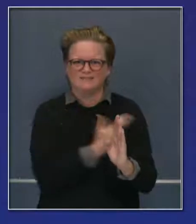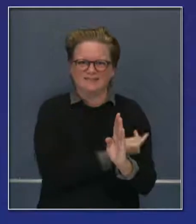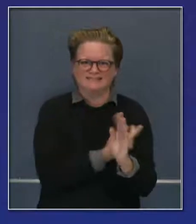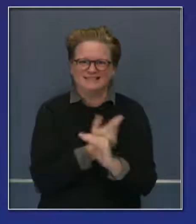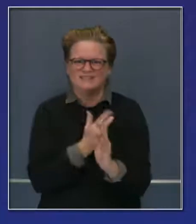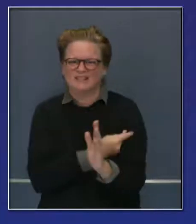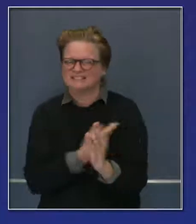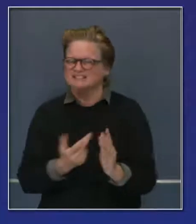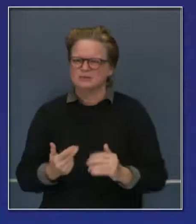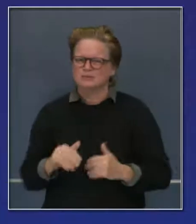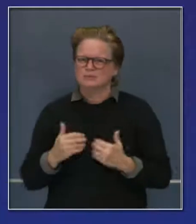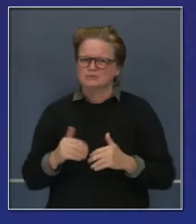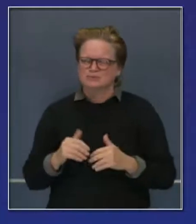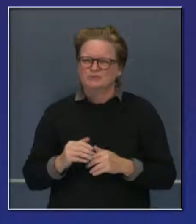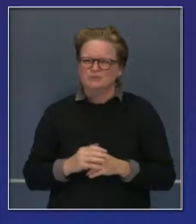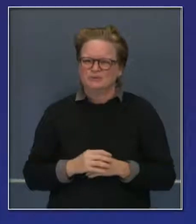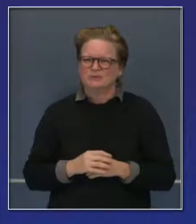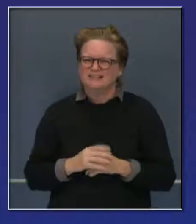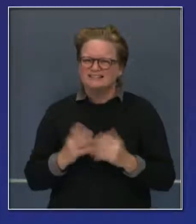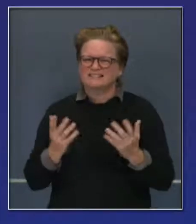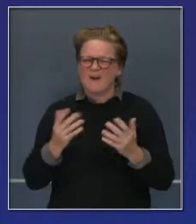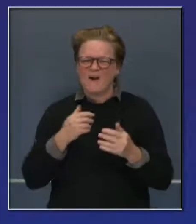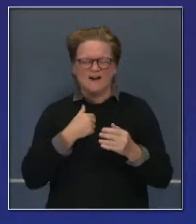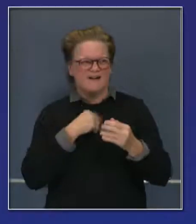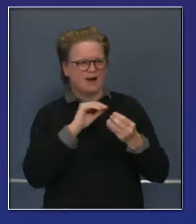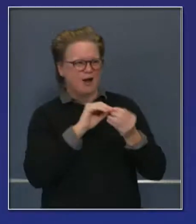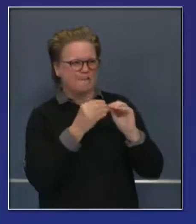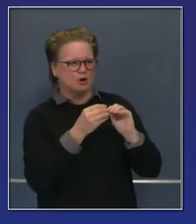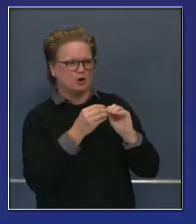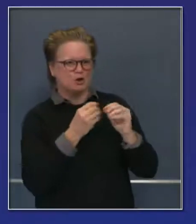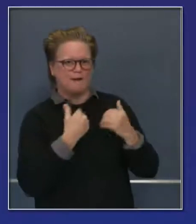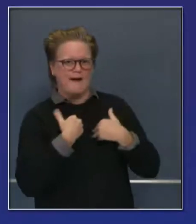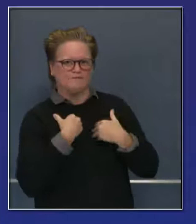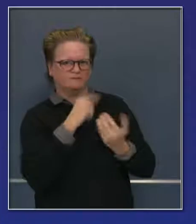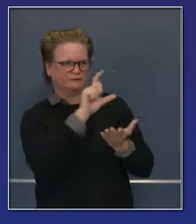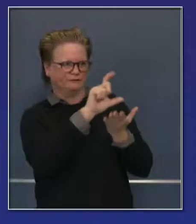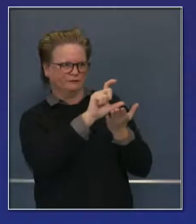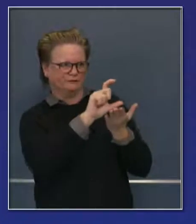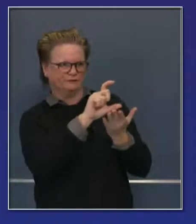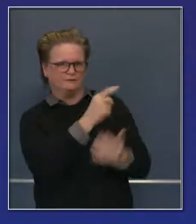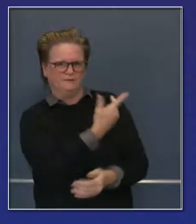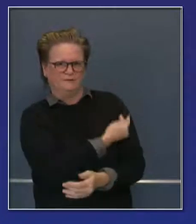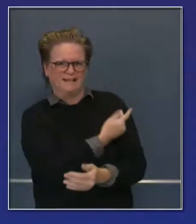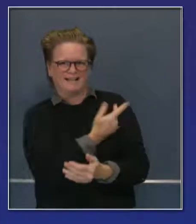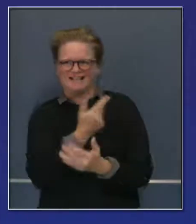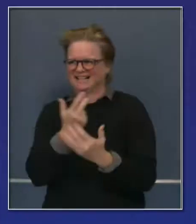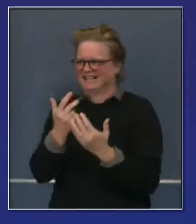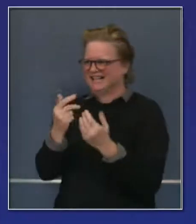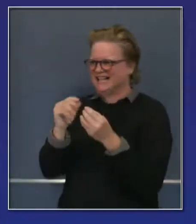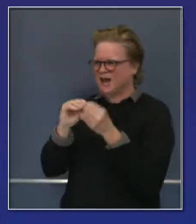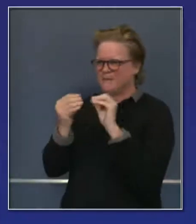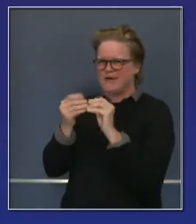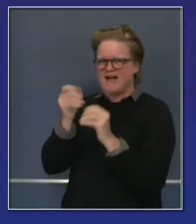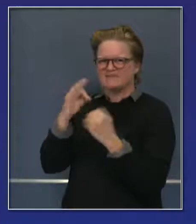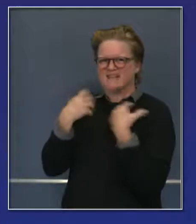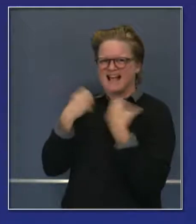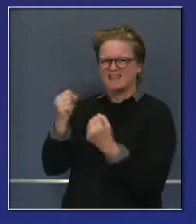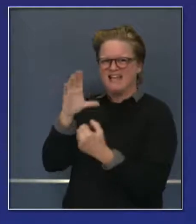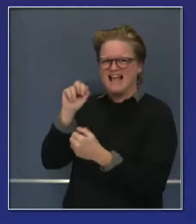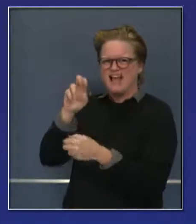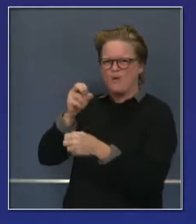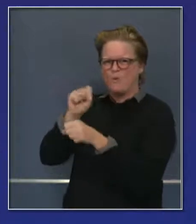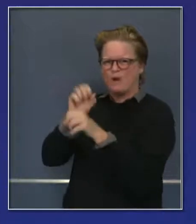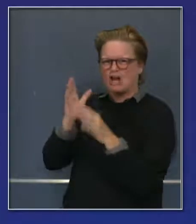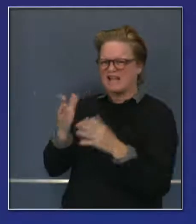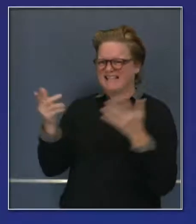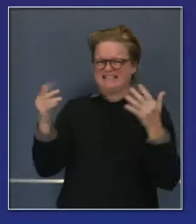in perspective. It's not to take away one's enthusiasm. One should be enthusiastic about